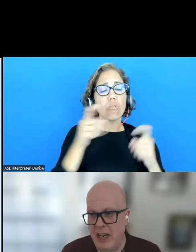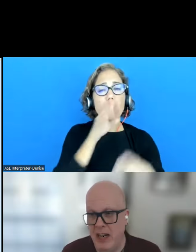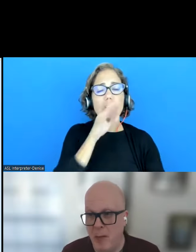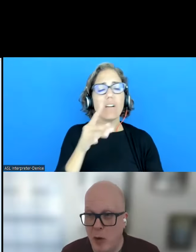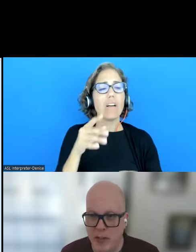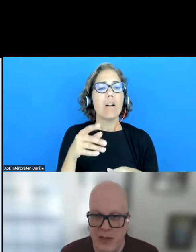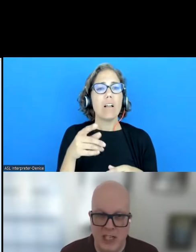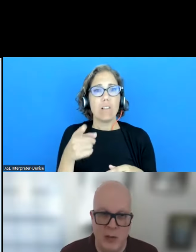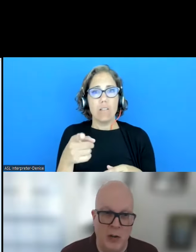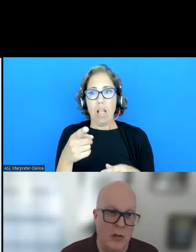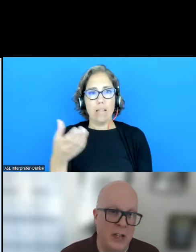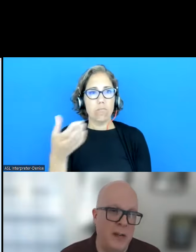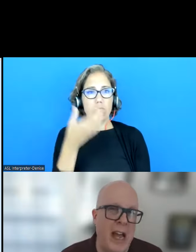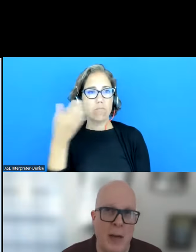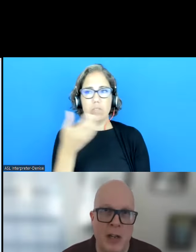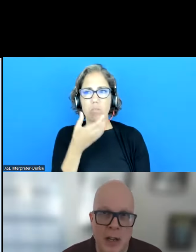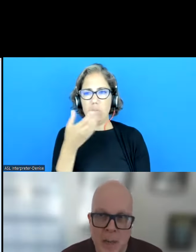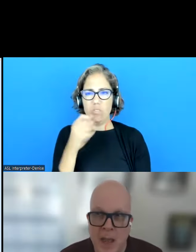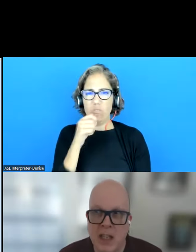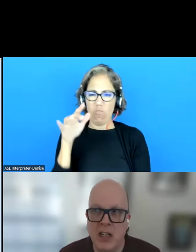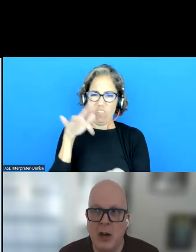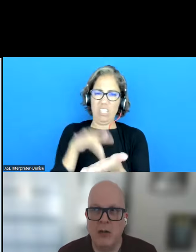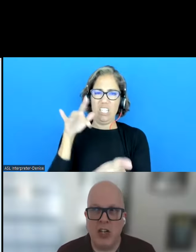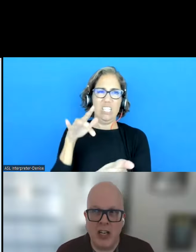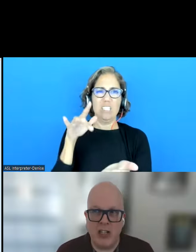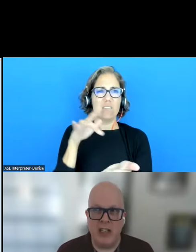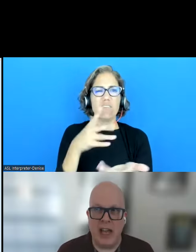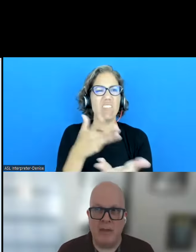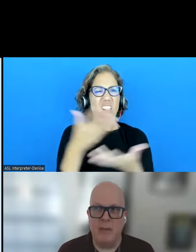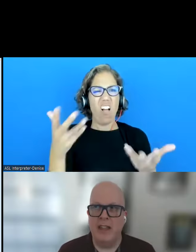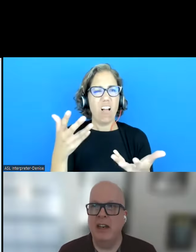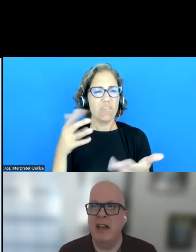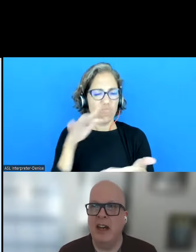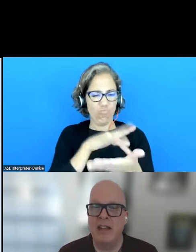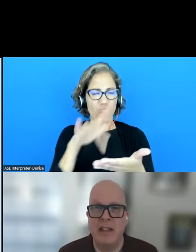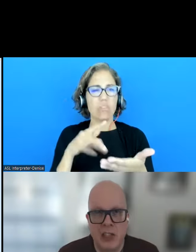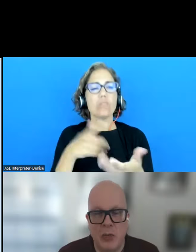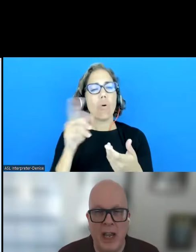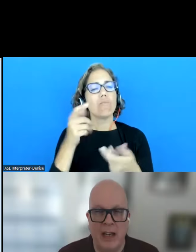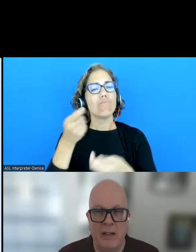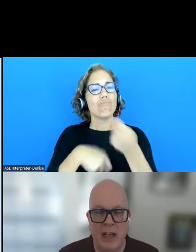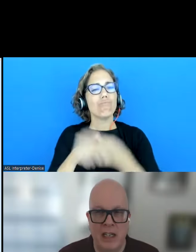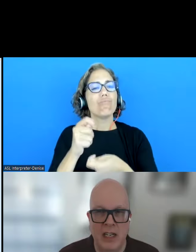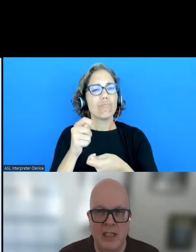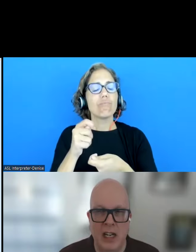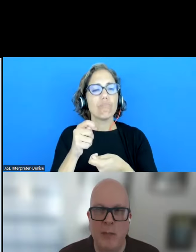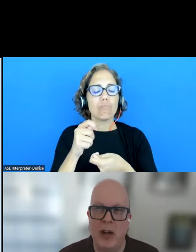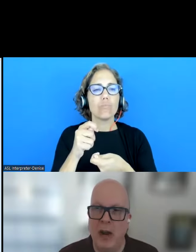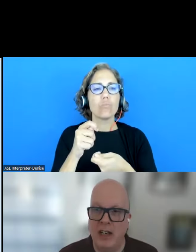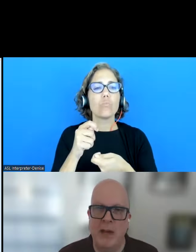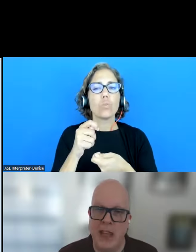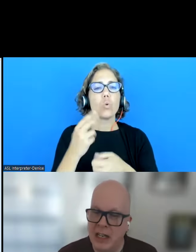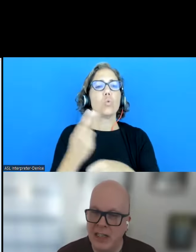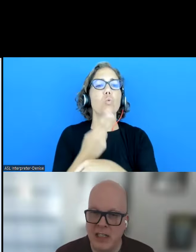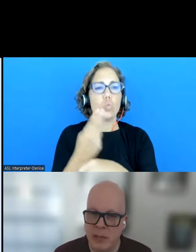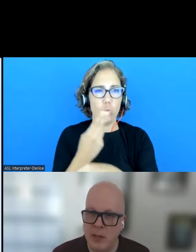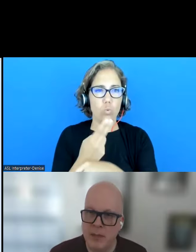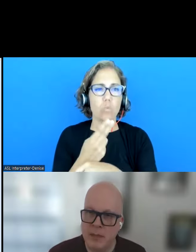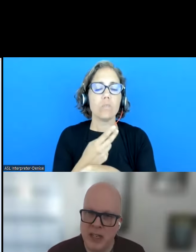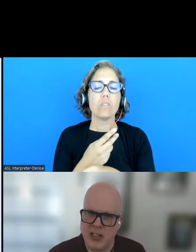clicking. I mean, even on a mobile device, we don't click the tap. So changing that method this way is a better way to make